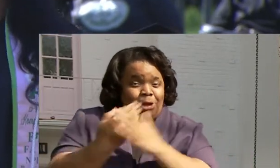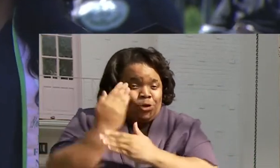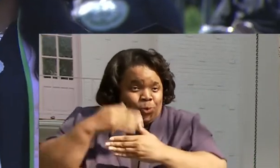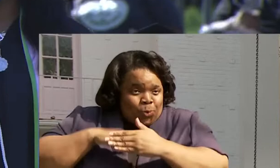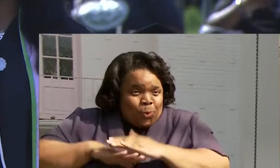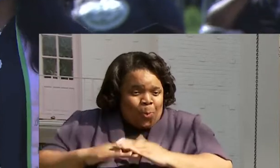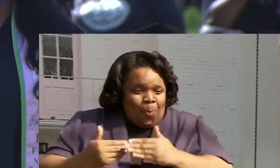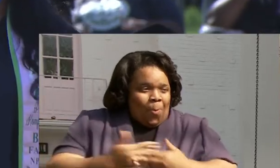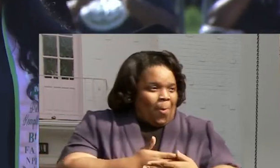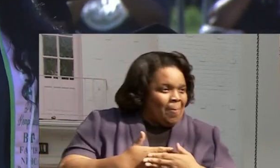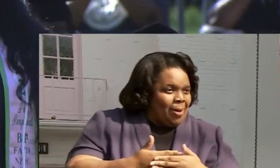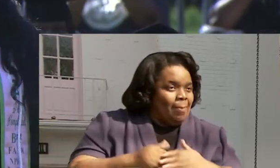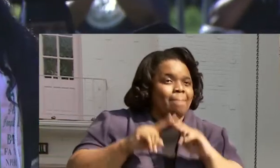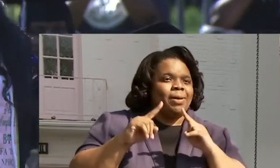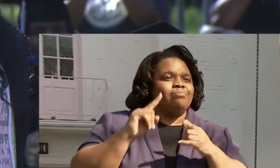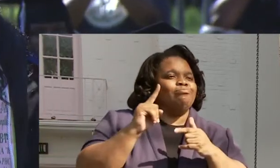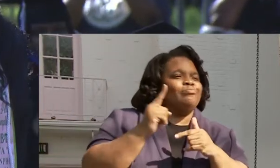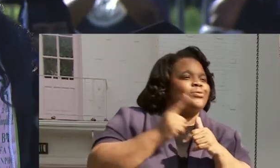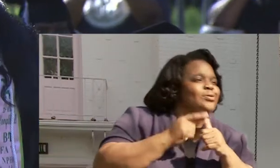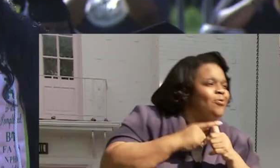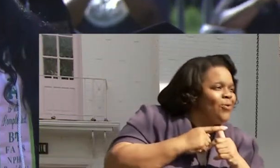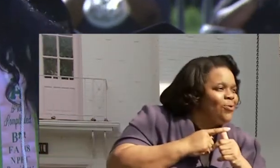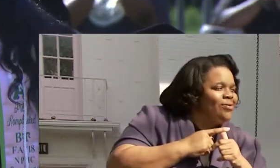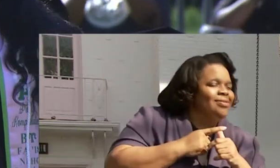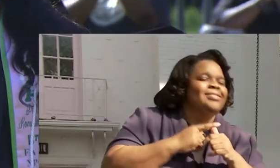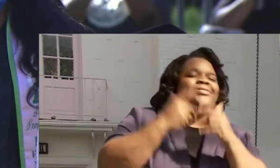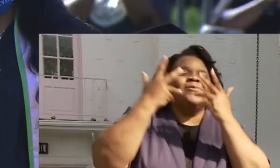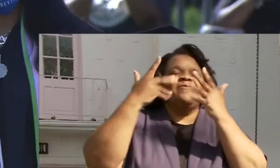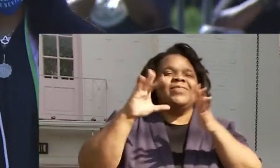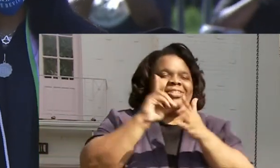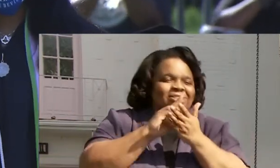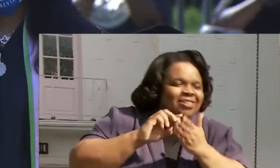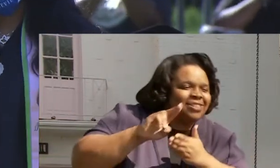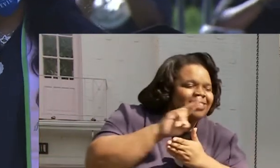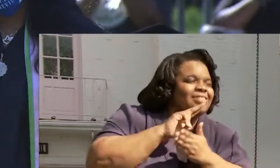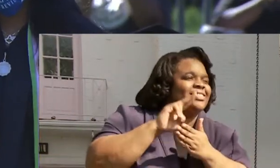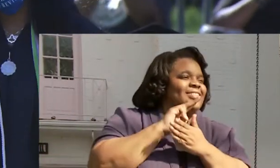of those three to complete a Dillard education.